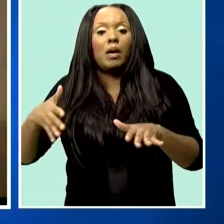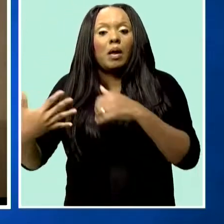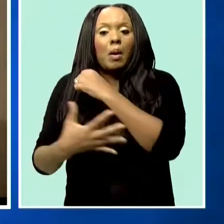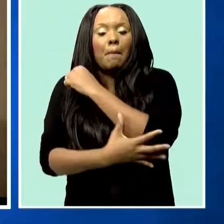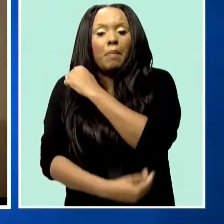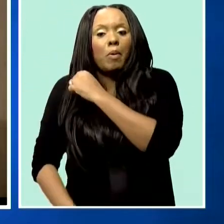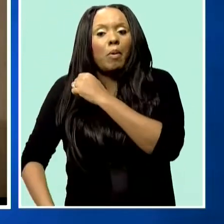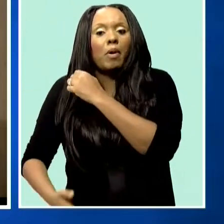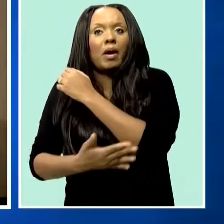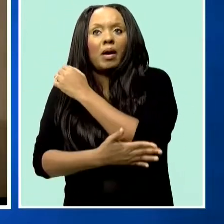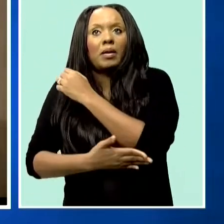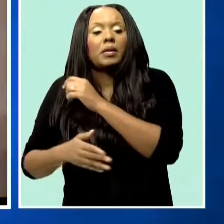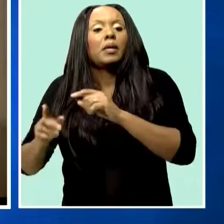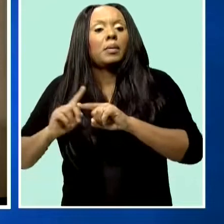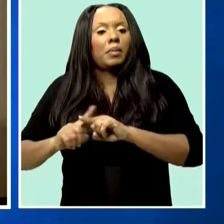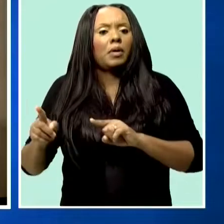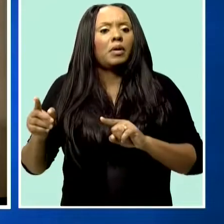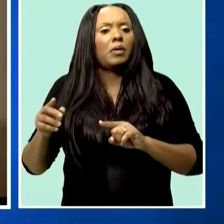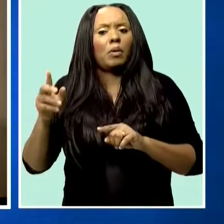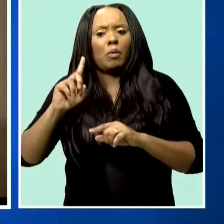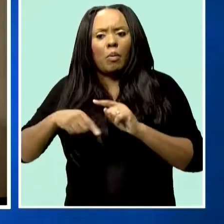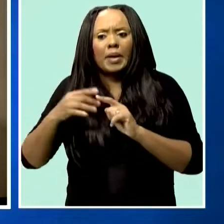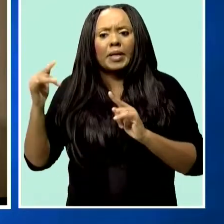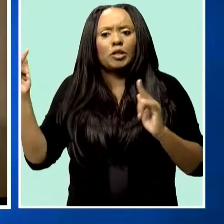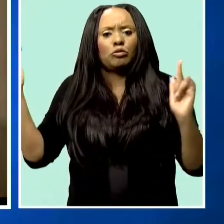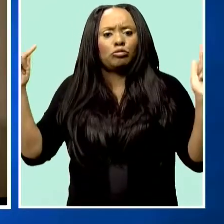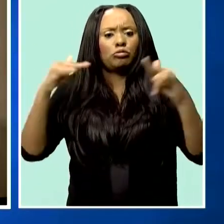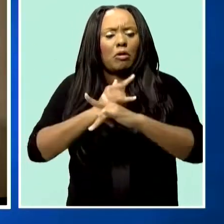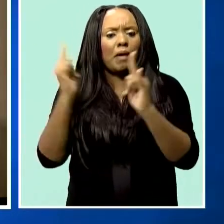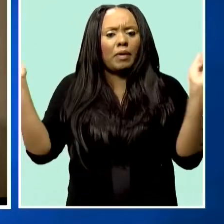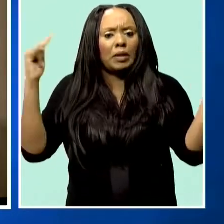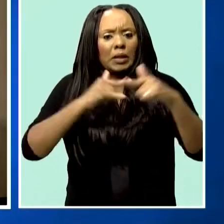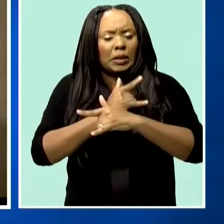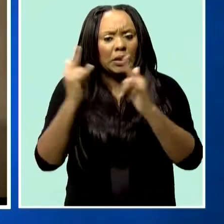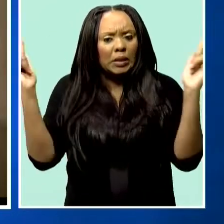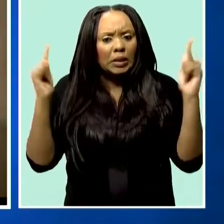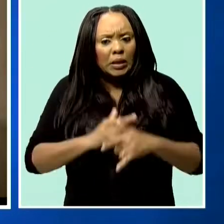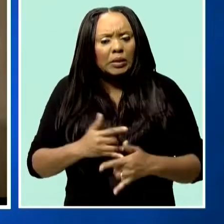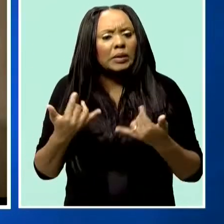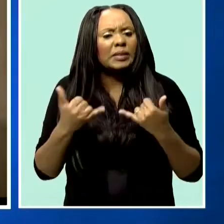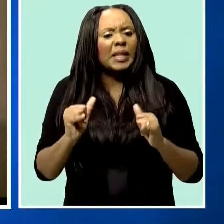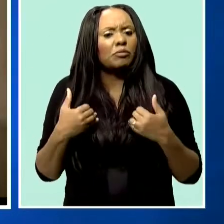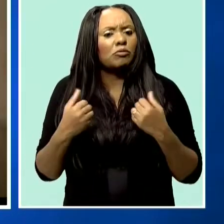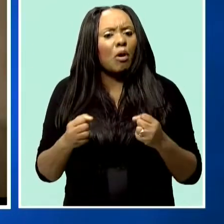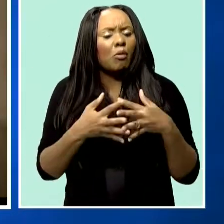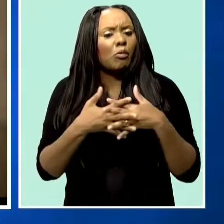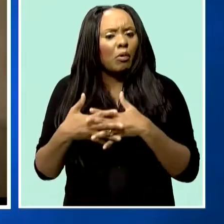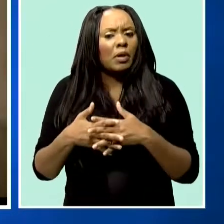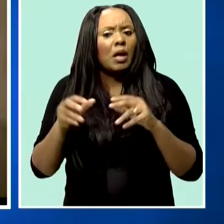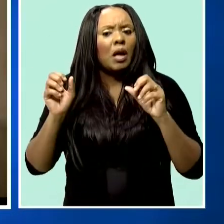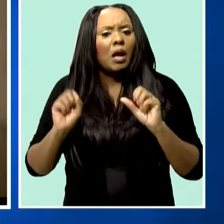by unwitting air travelers before it was identified."